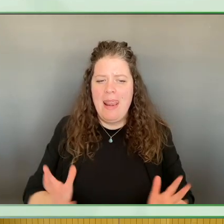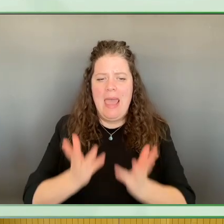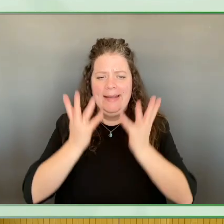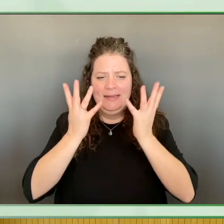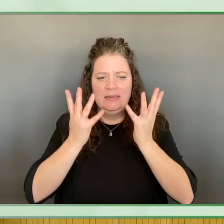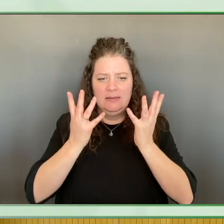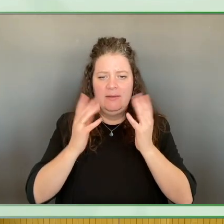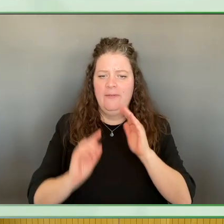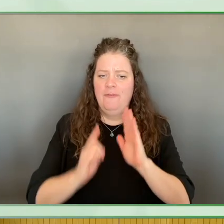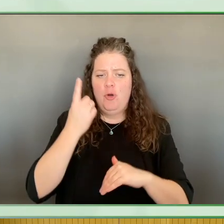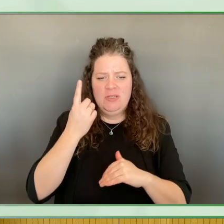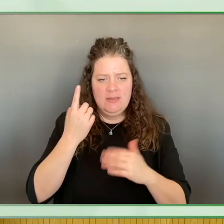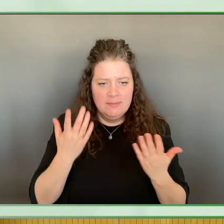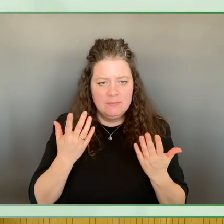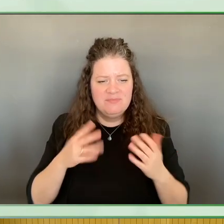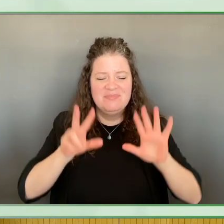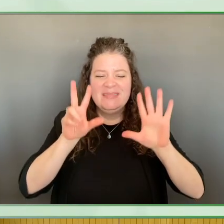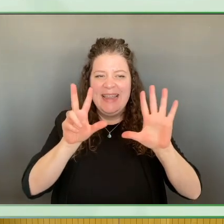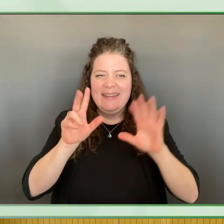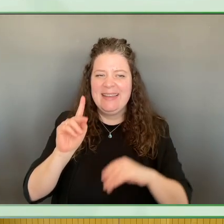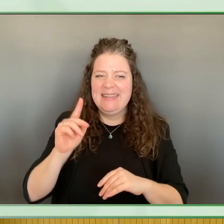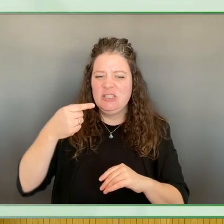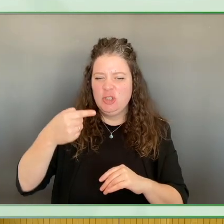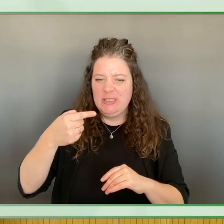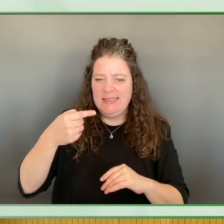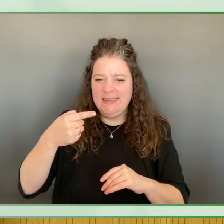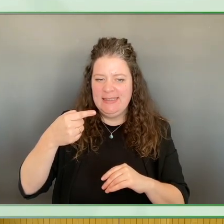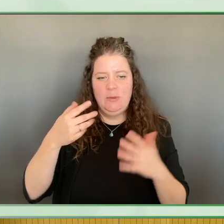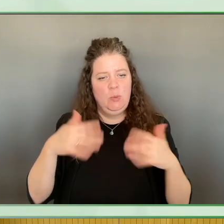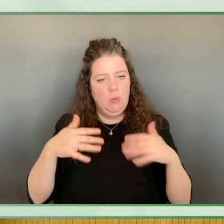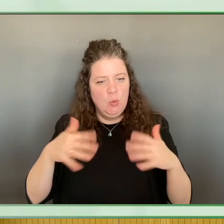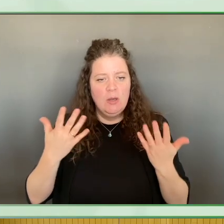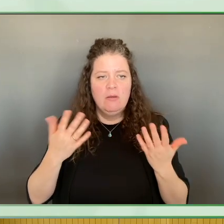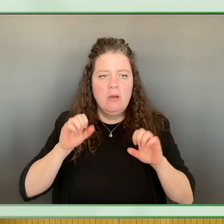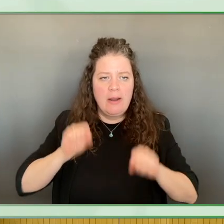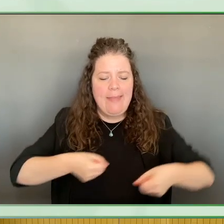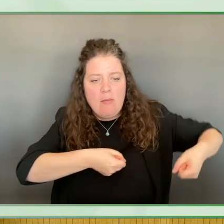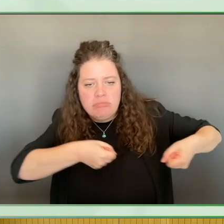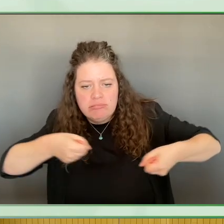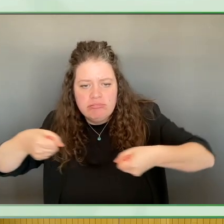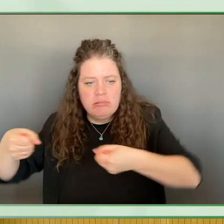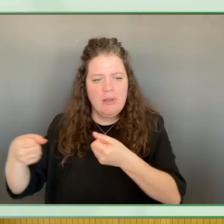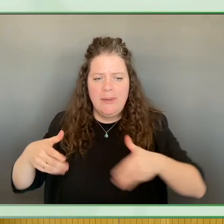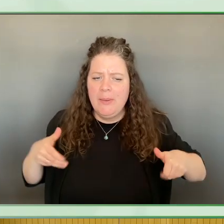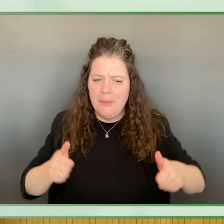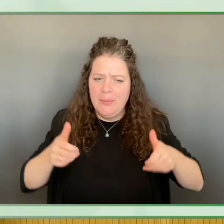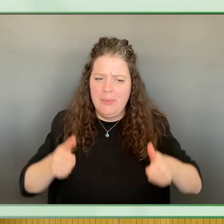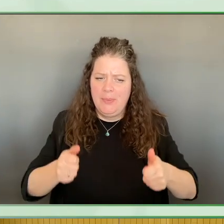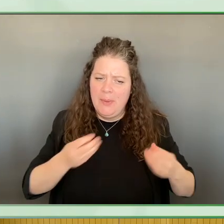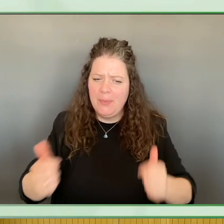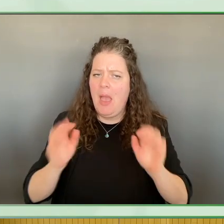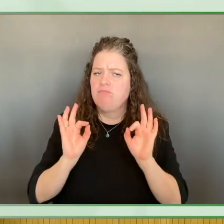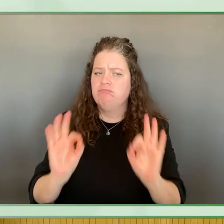8 kilos, rightly how a wheelchair should be, portable and high efficiency and high performance. And that's what helped us garner